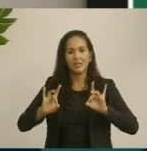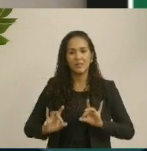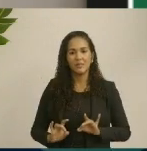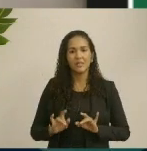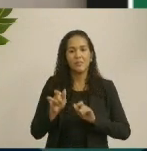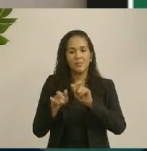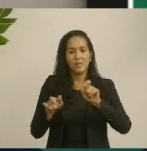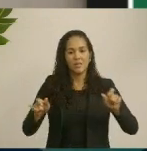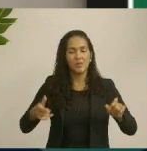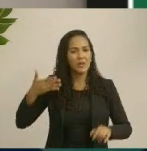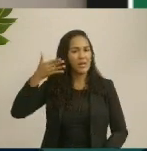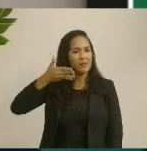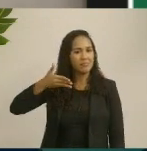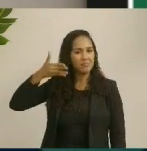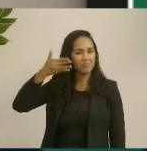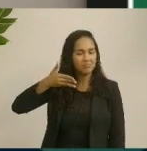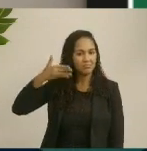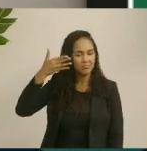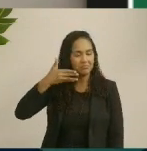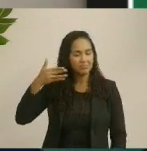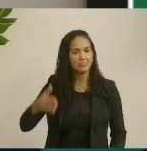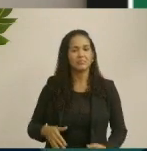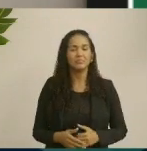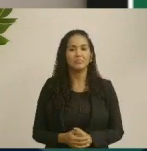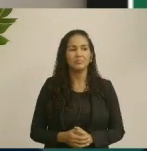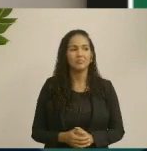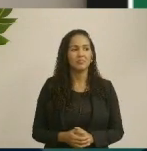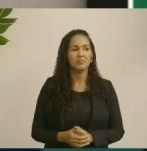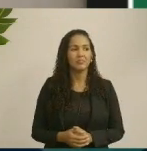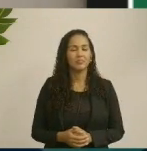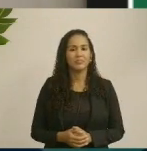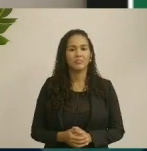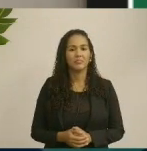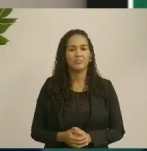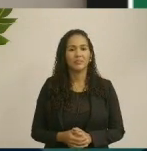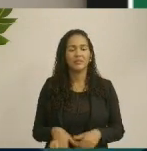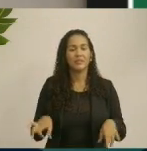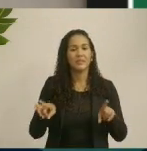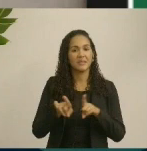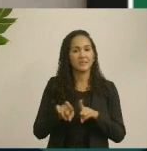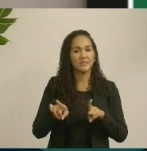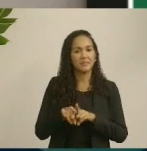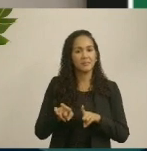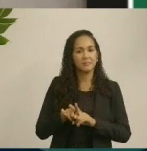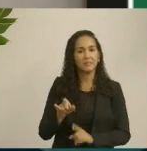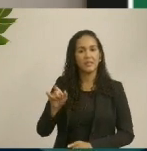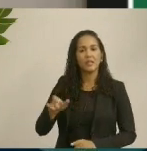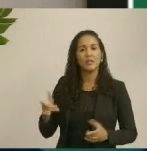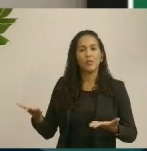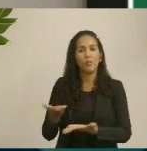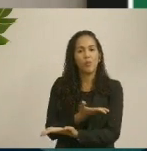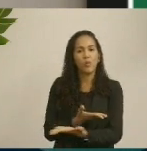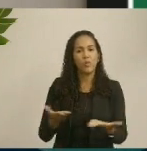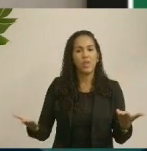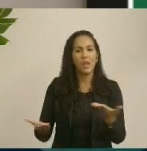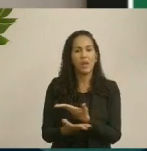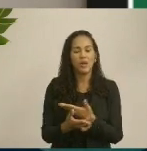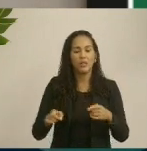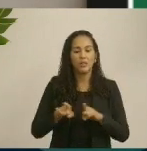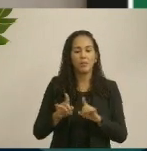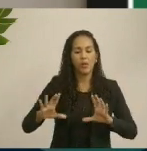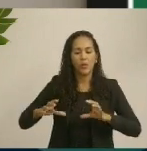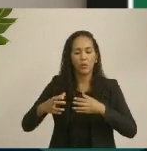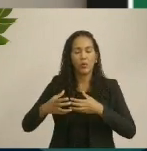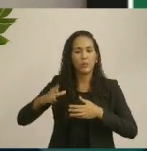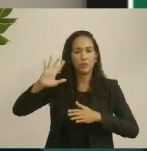having traveled to Rio to be there with you today, as well as our moderator and our solutions committee who are connecting remotely like